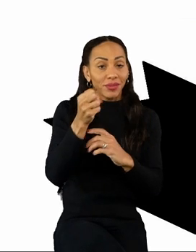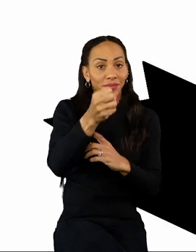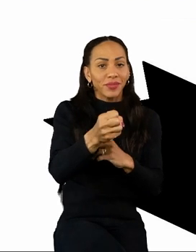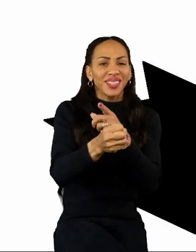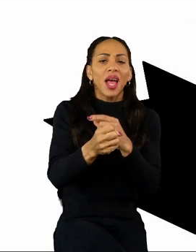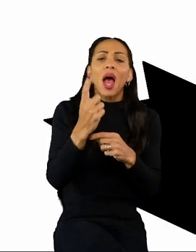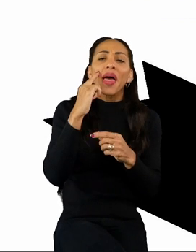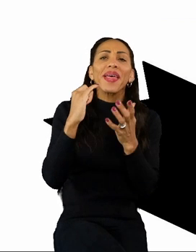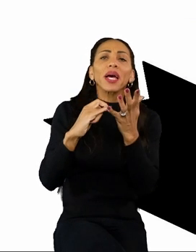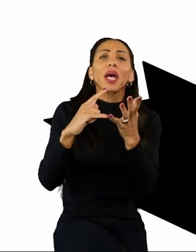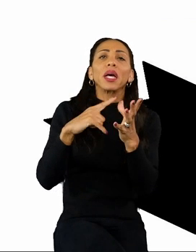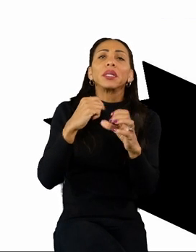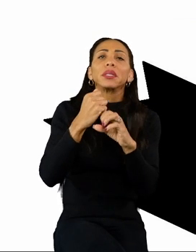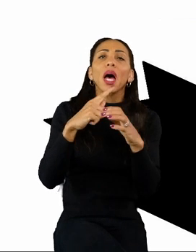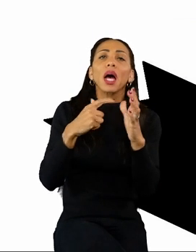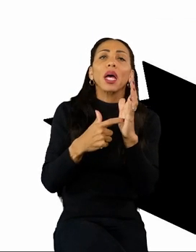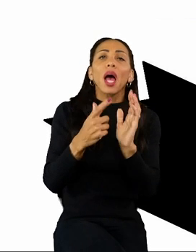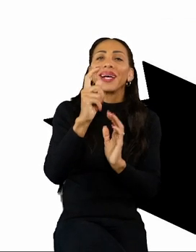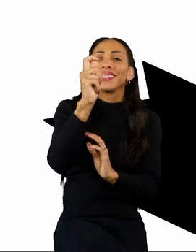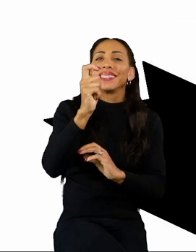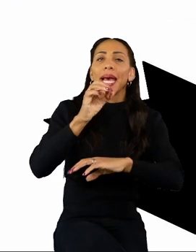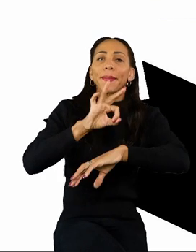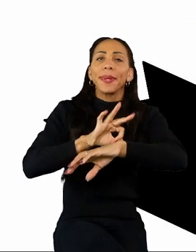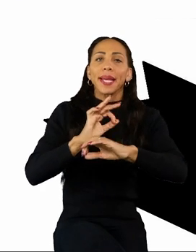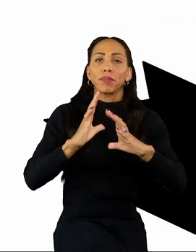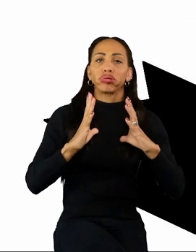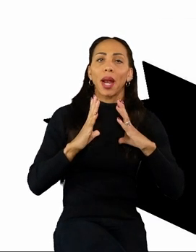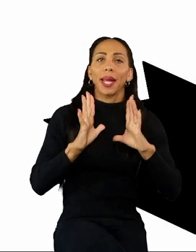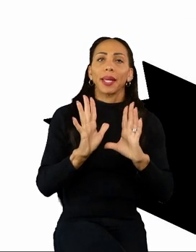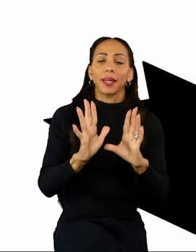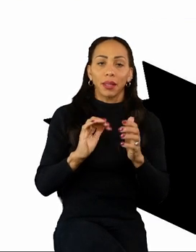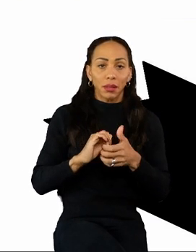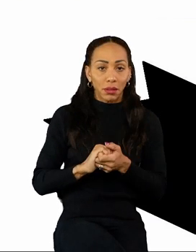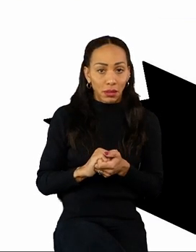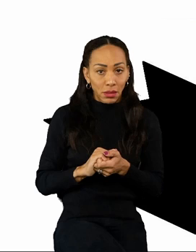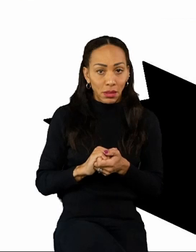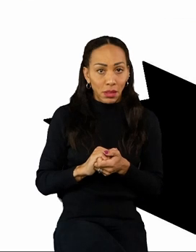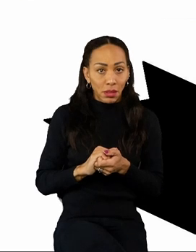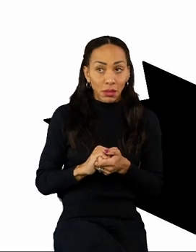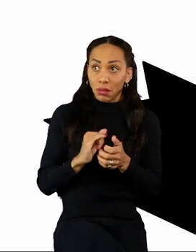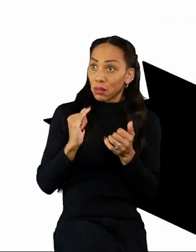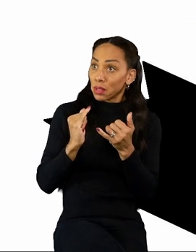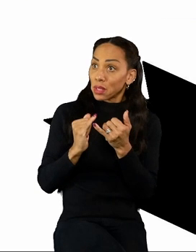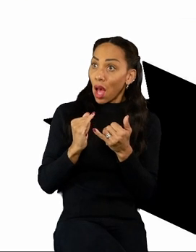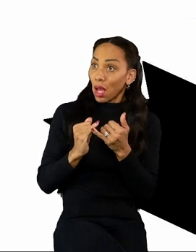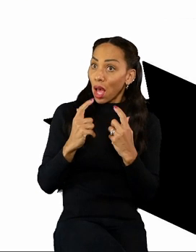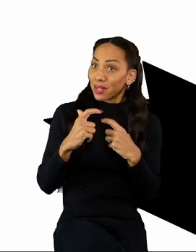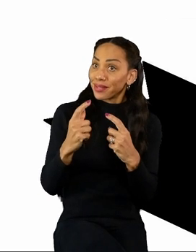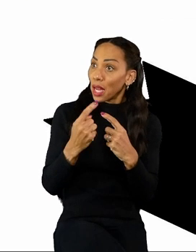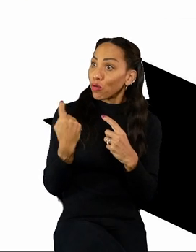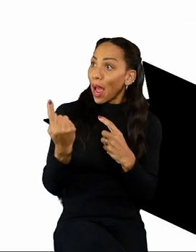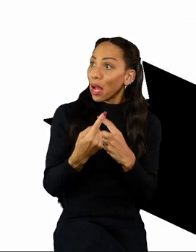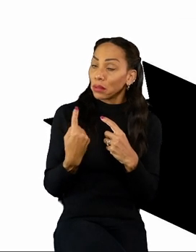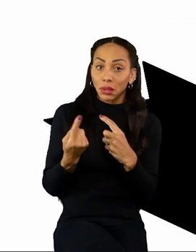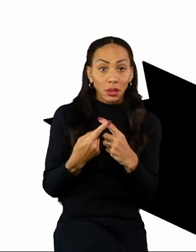I put you in there? I think Sagar is taking a 10-minute break. Okay, fine, no problem, no problem at all. I don't know if don't